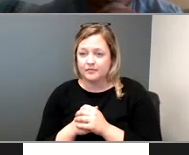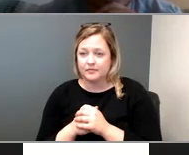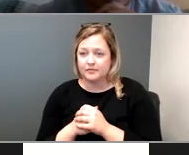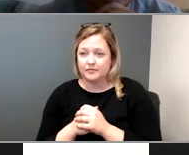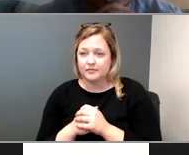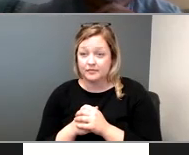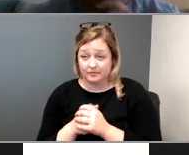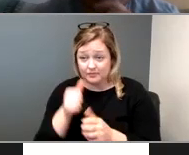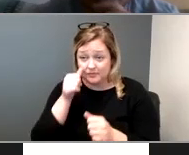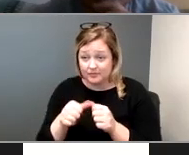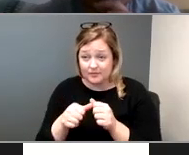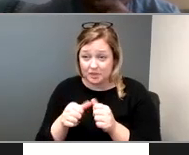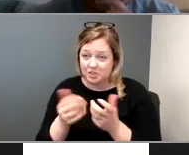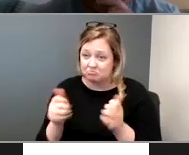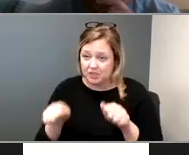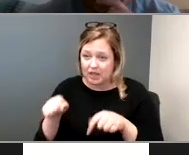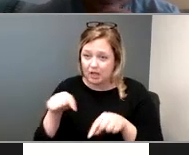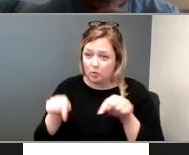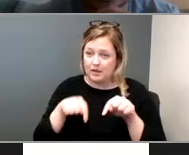Remember? Okay, let me just go back to that slide.